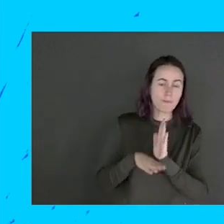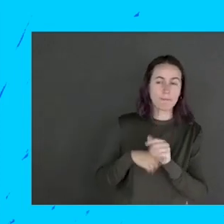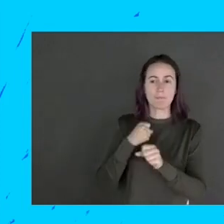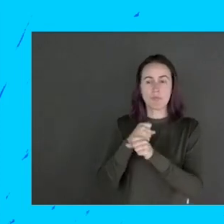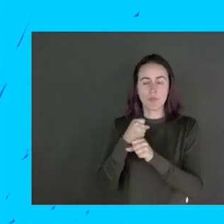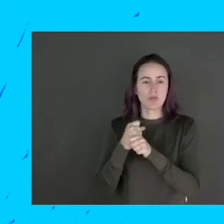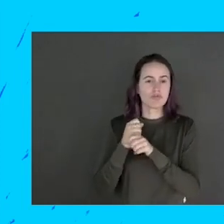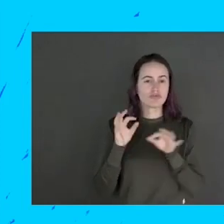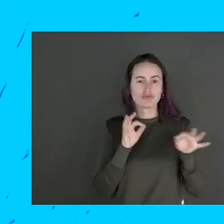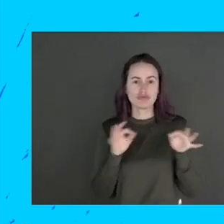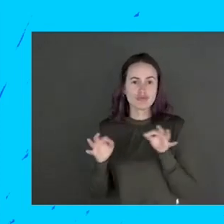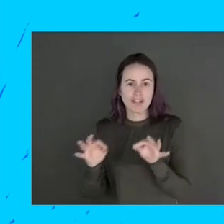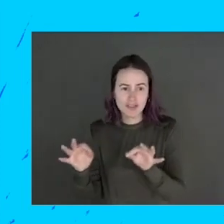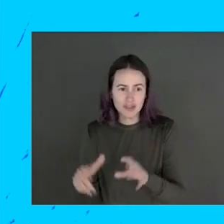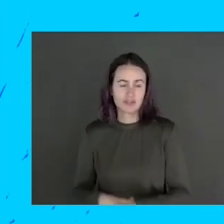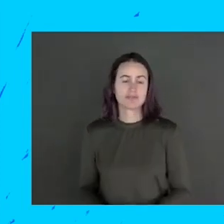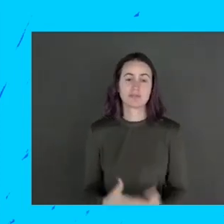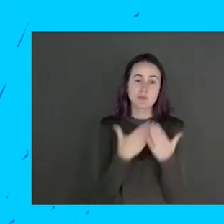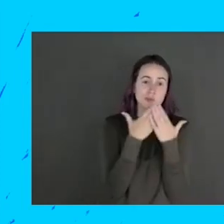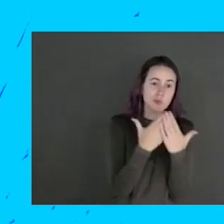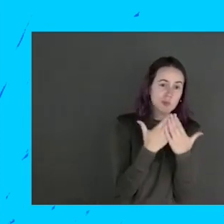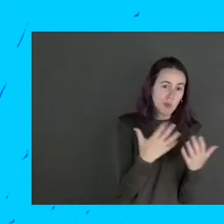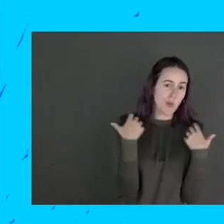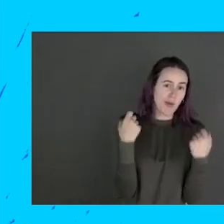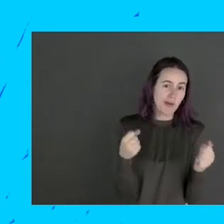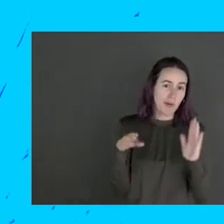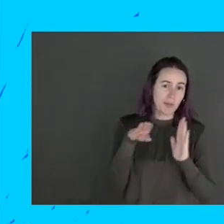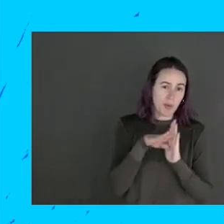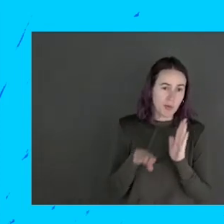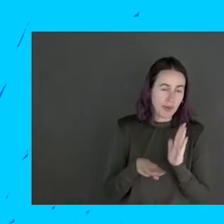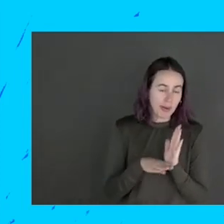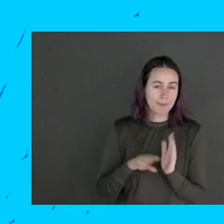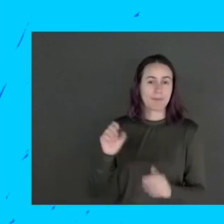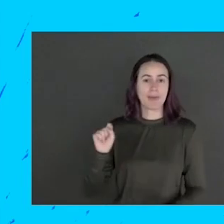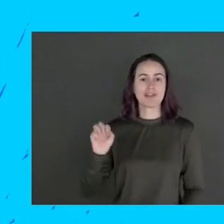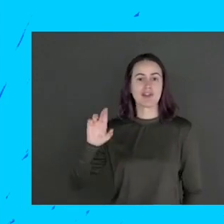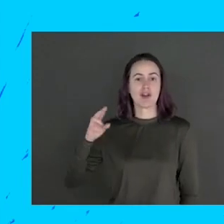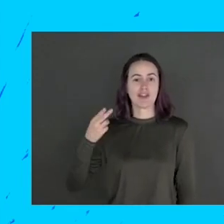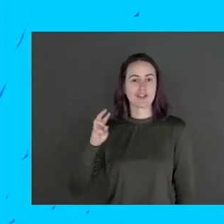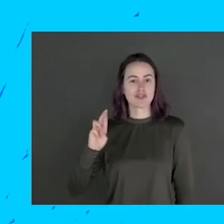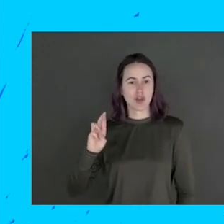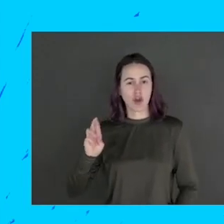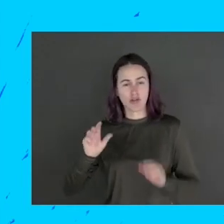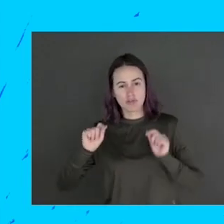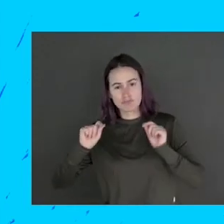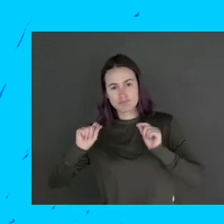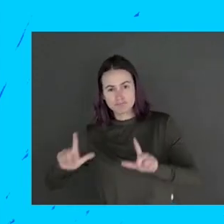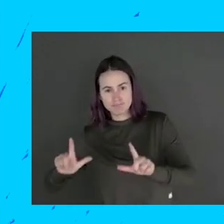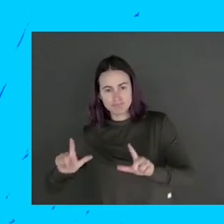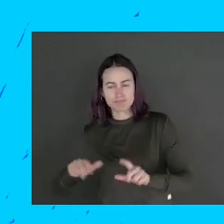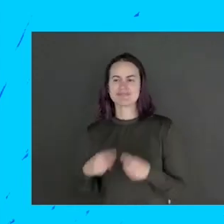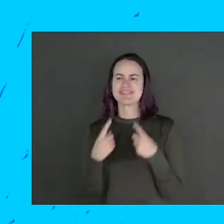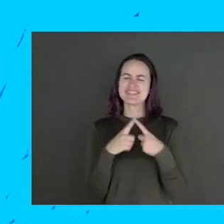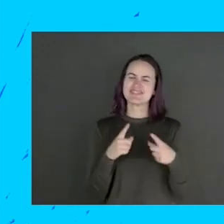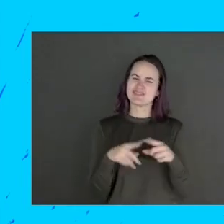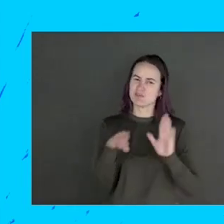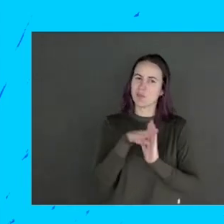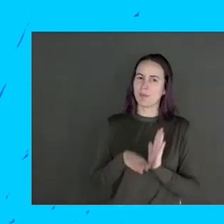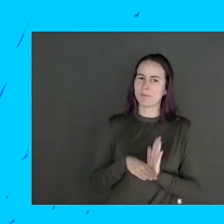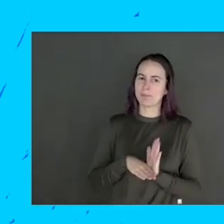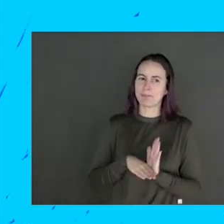to go back in school, the school health programs, sexuality education frameworks, and other programs that are being implemented, but